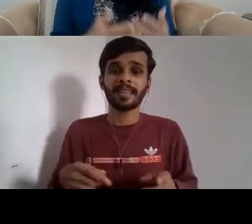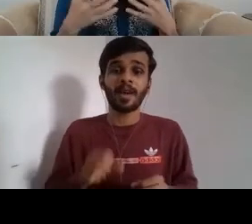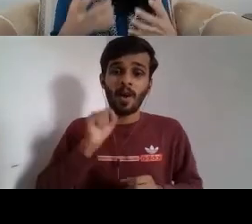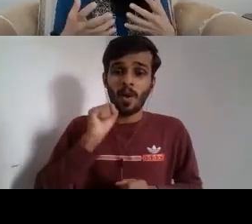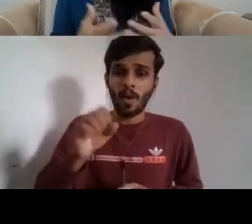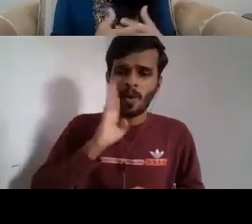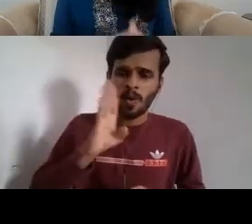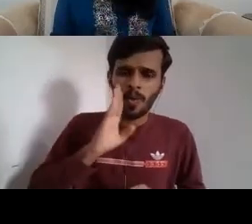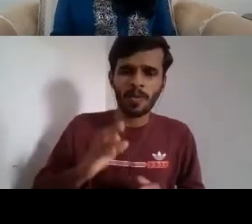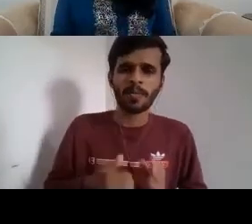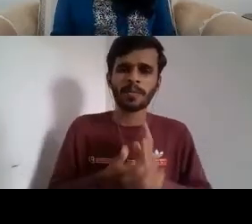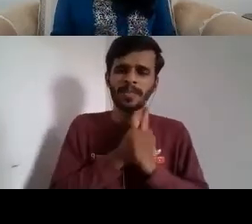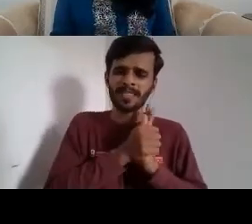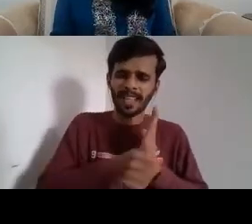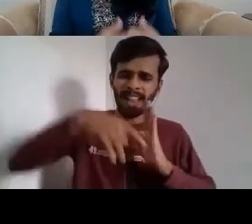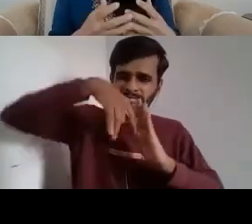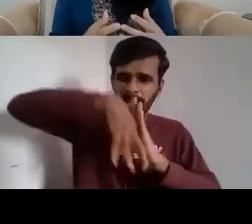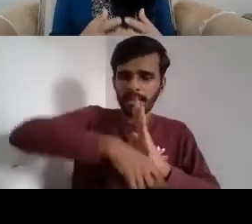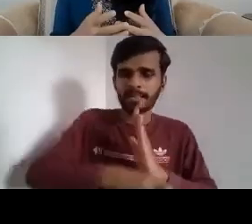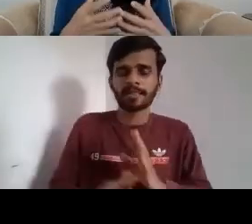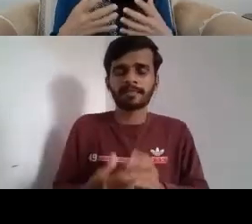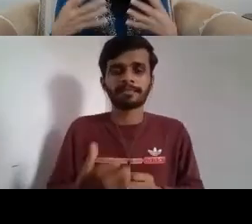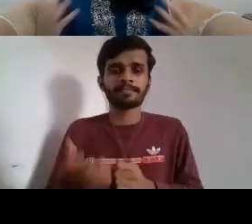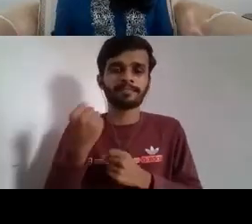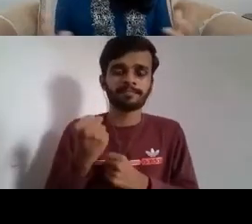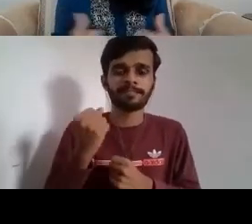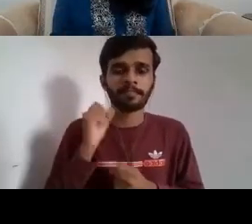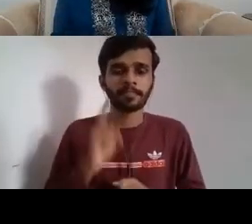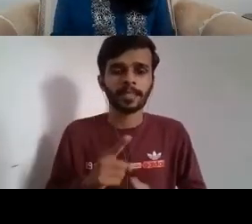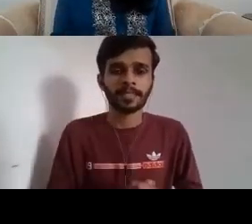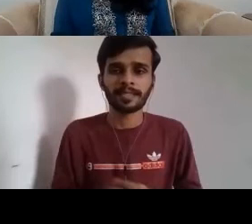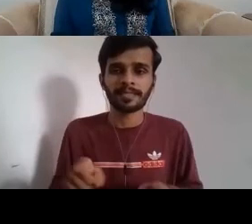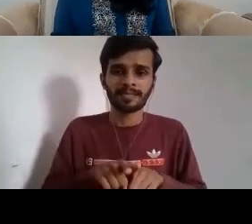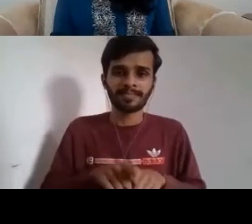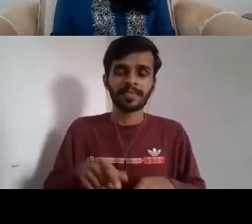be uniquely Indian, and yet be open to the rest of the world.